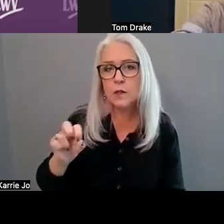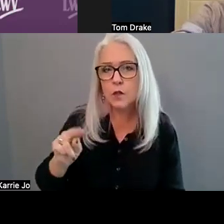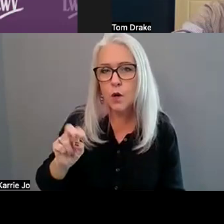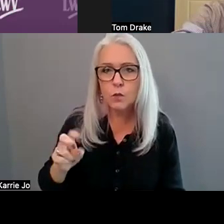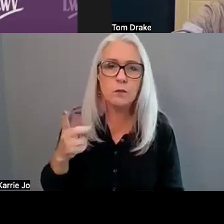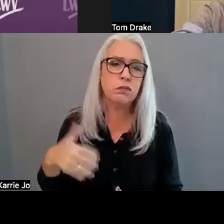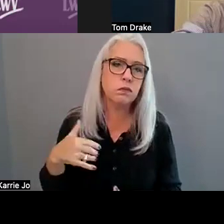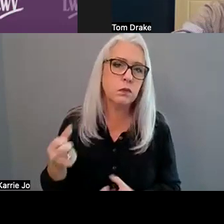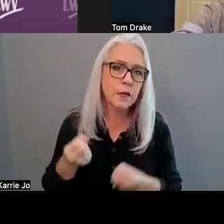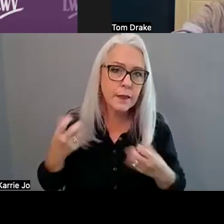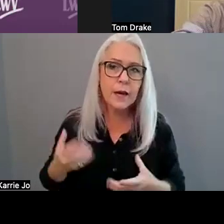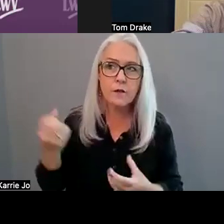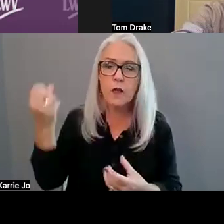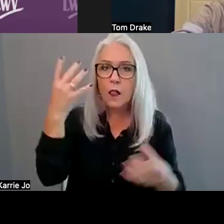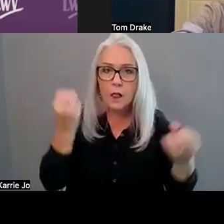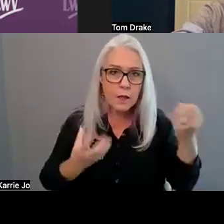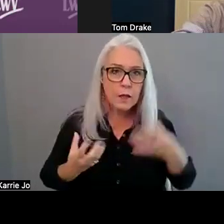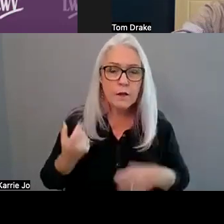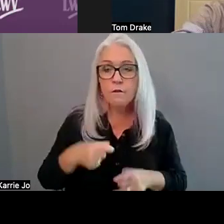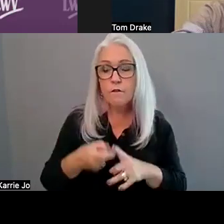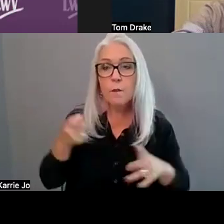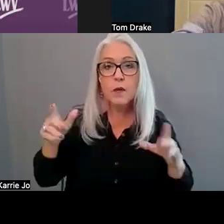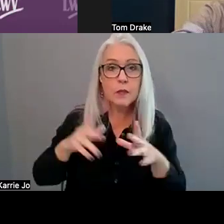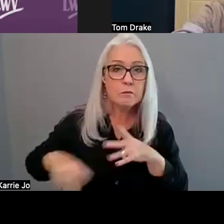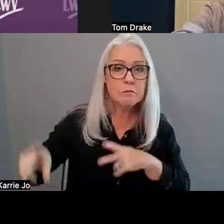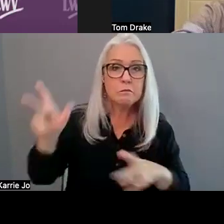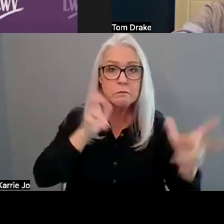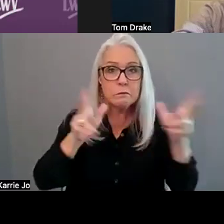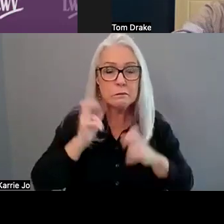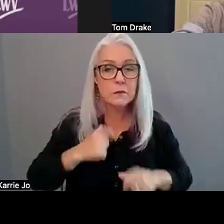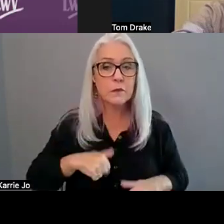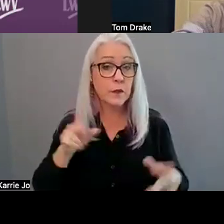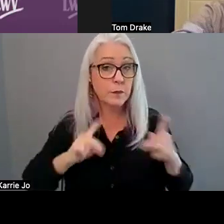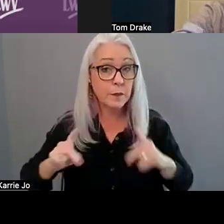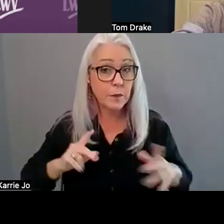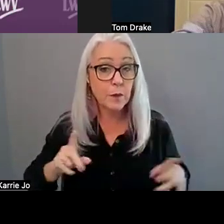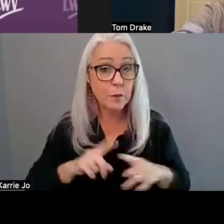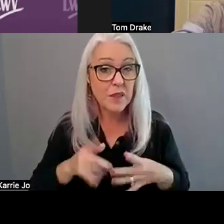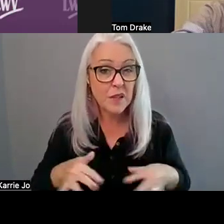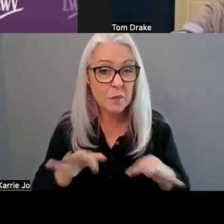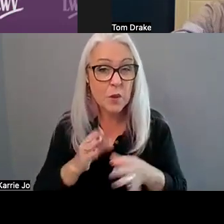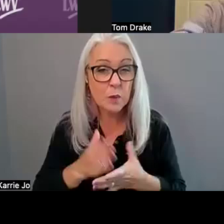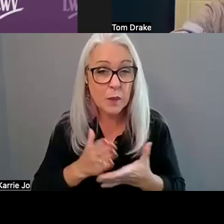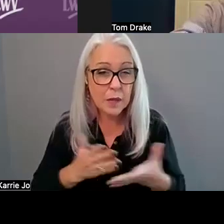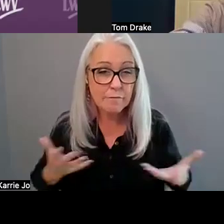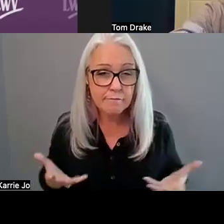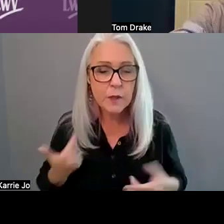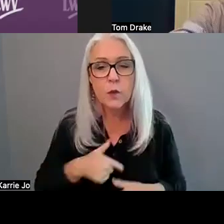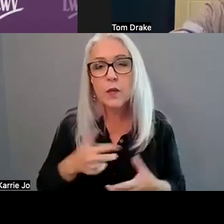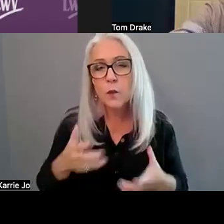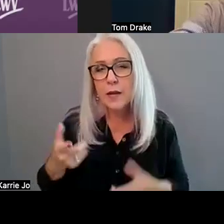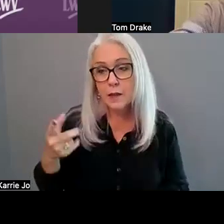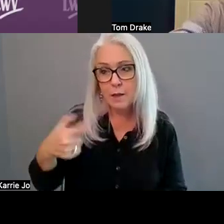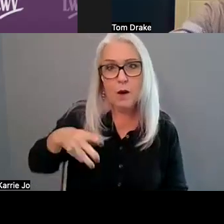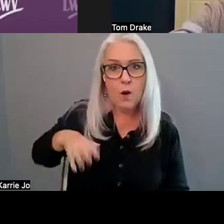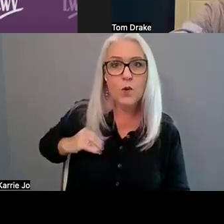of input from the community, and but the key thing is that we wanted the owners of the property to pay